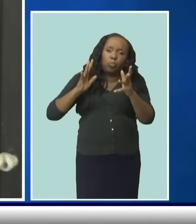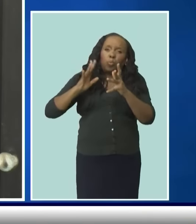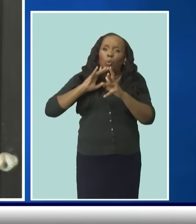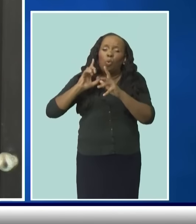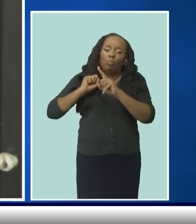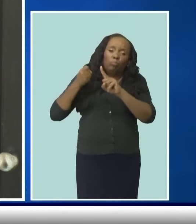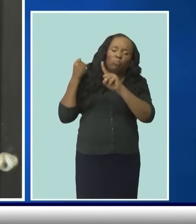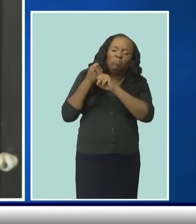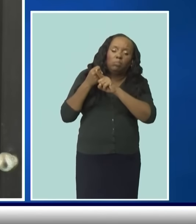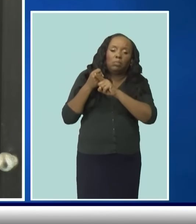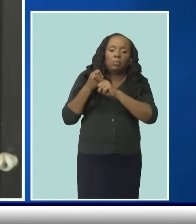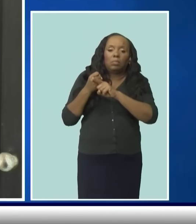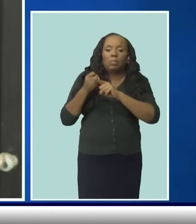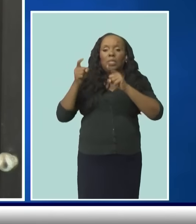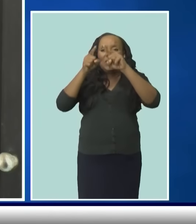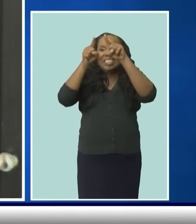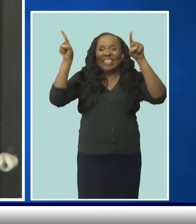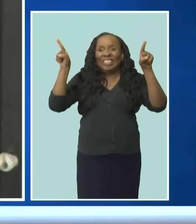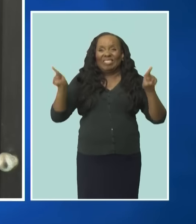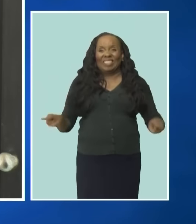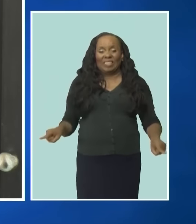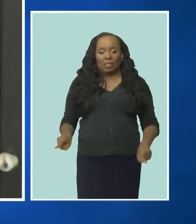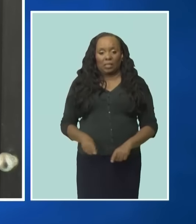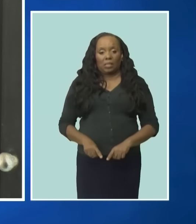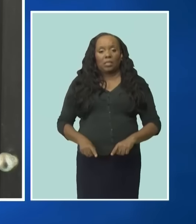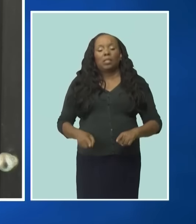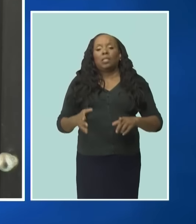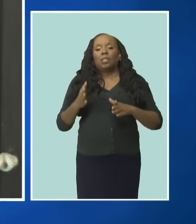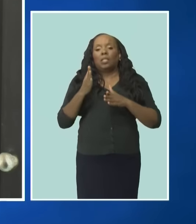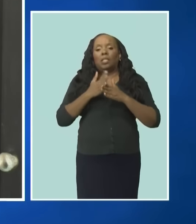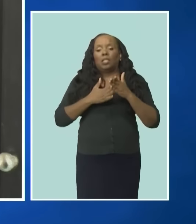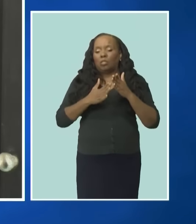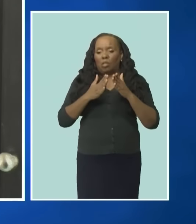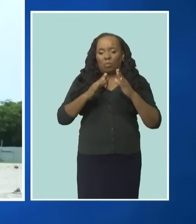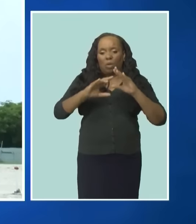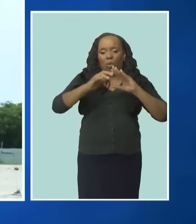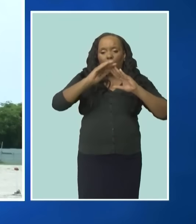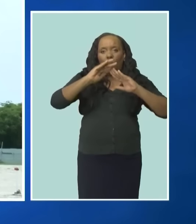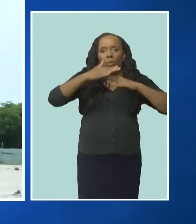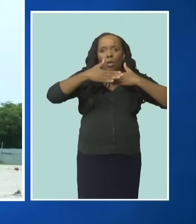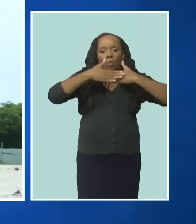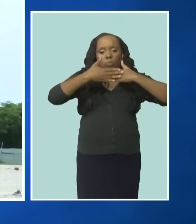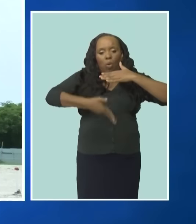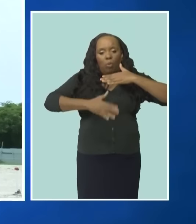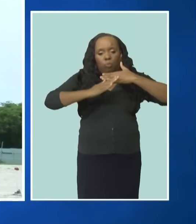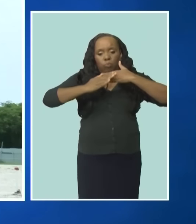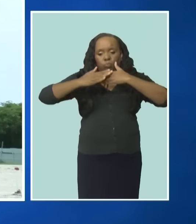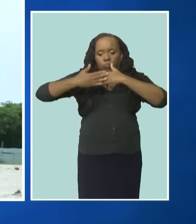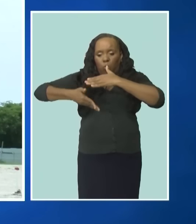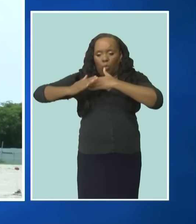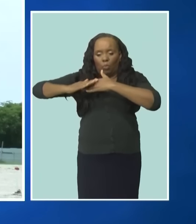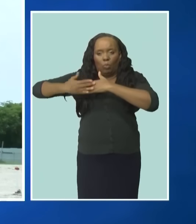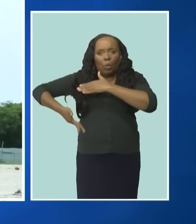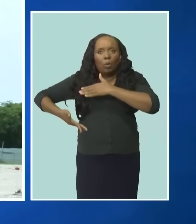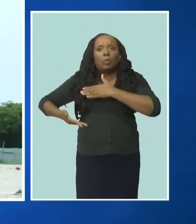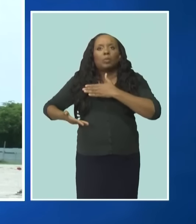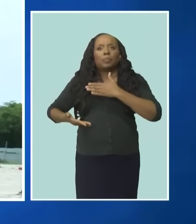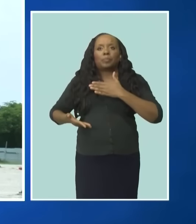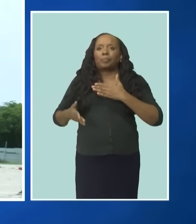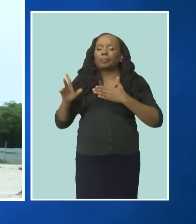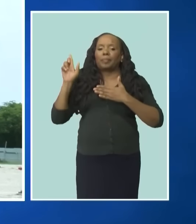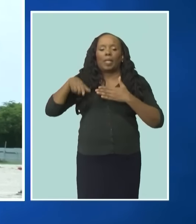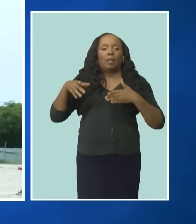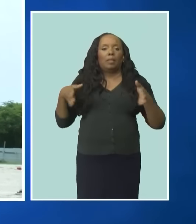screen. It blew out some of the sheets, and actually some more sheets is actually about to blow out. So we were forced to